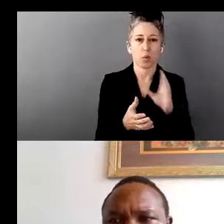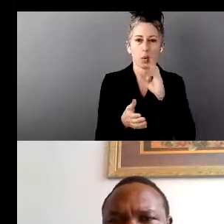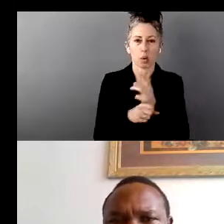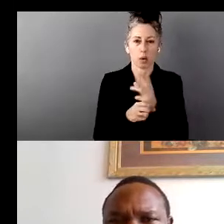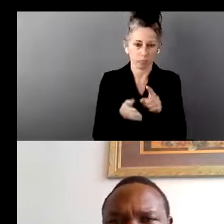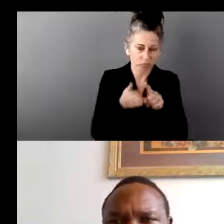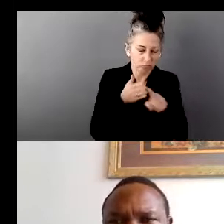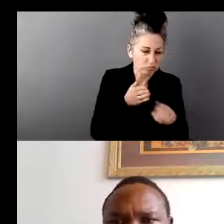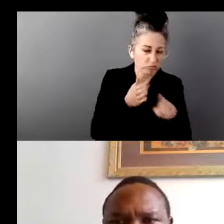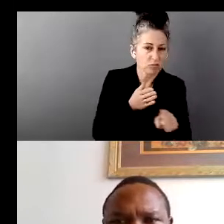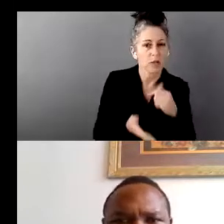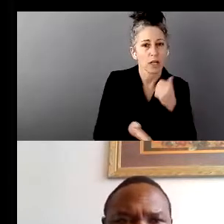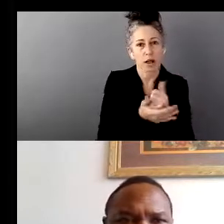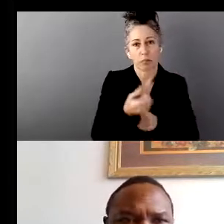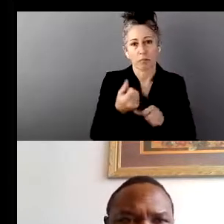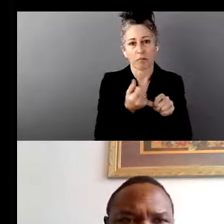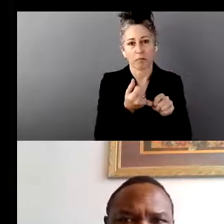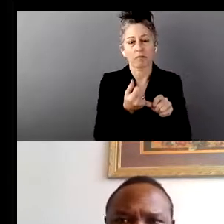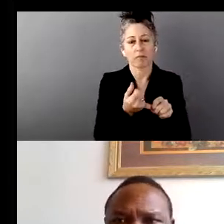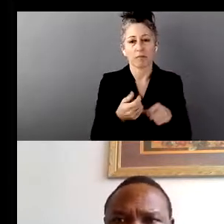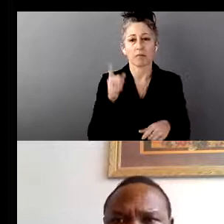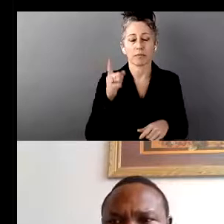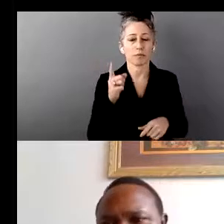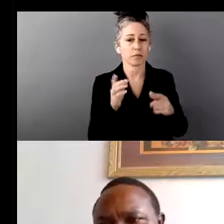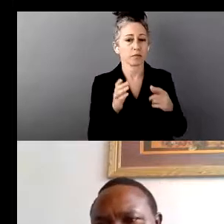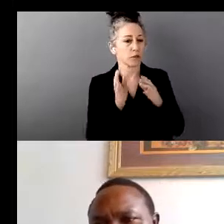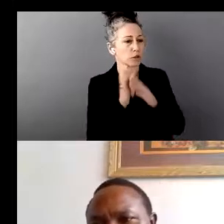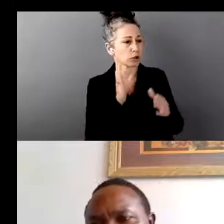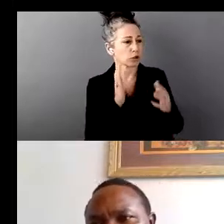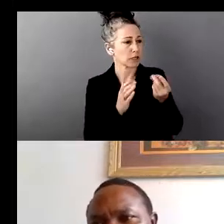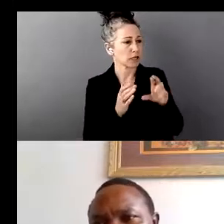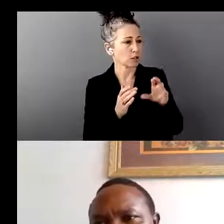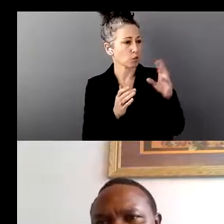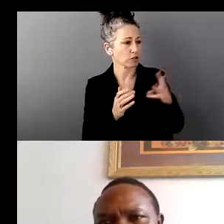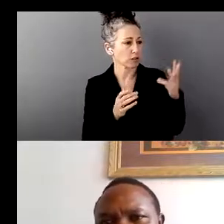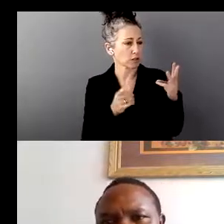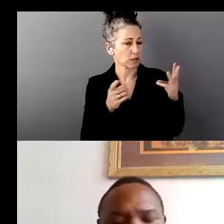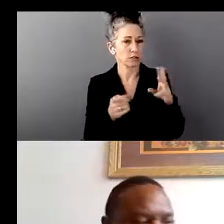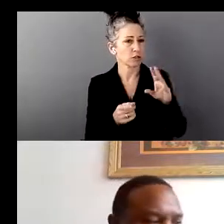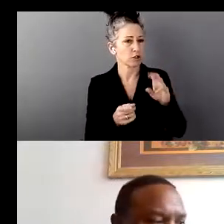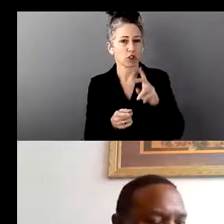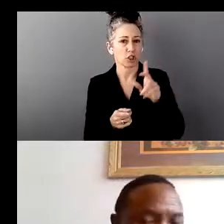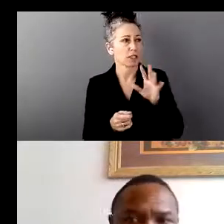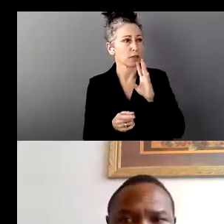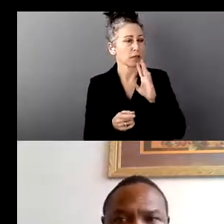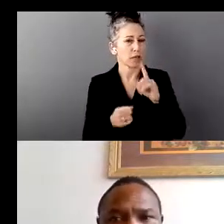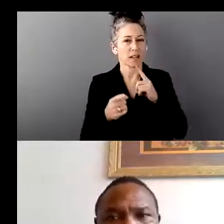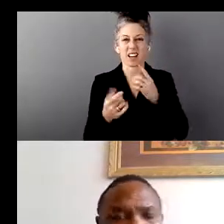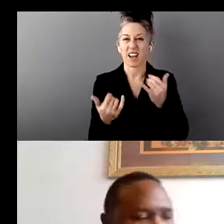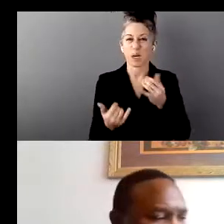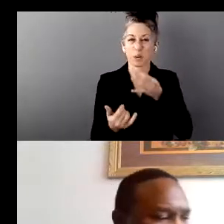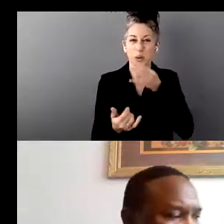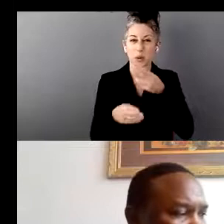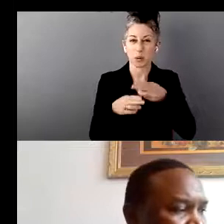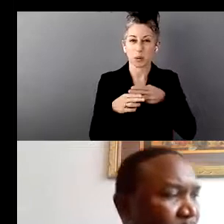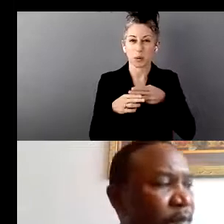for them. We have on our website. Excuse me, Dr. Yes. Washington. This is Yes. Shelly Reeves. We're Yes. nearing our time to wrap